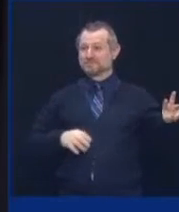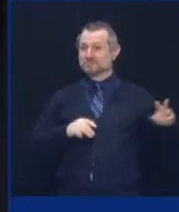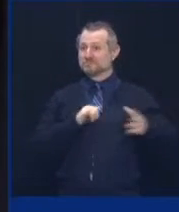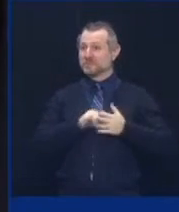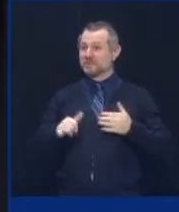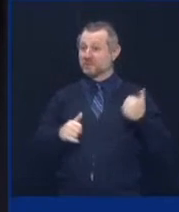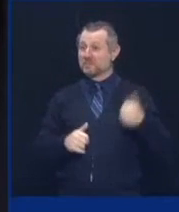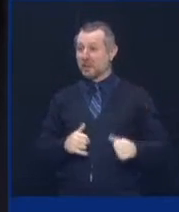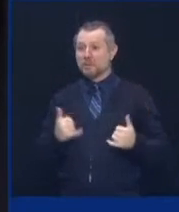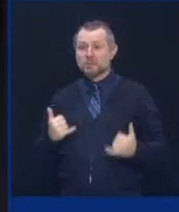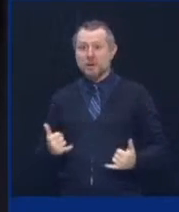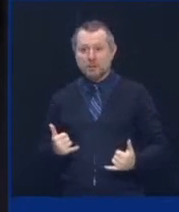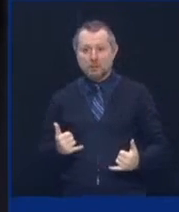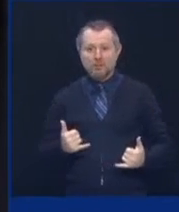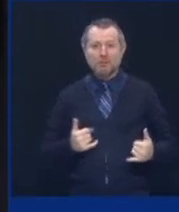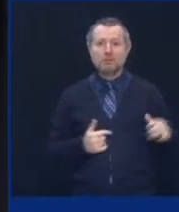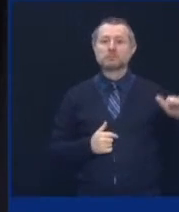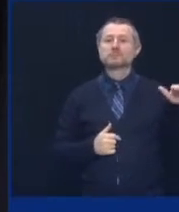coming down.